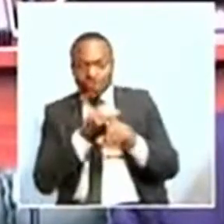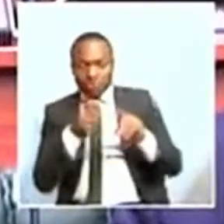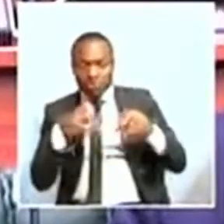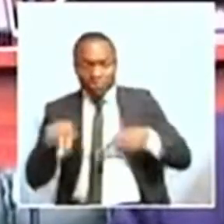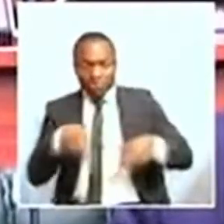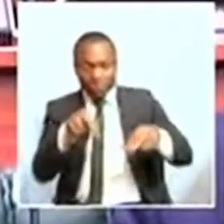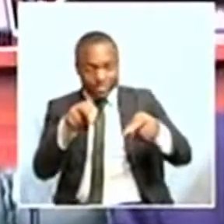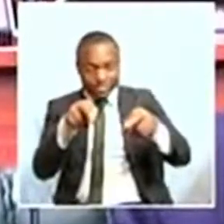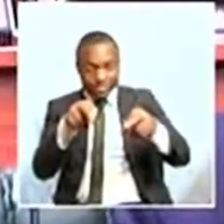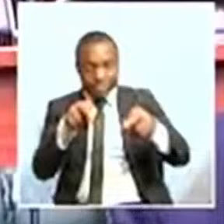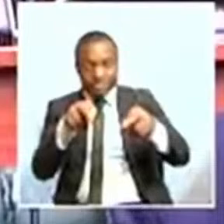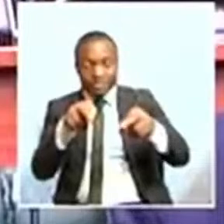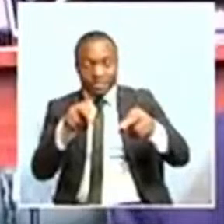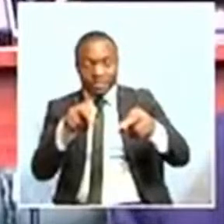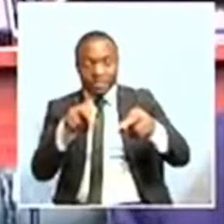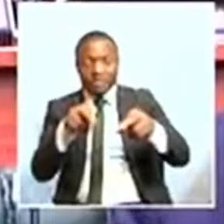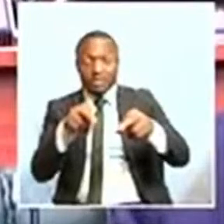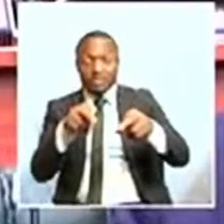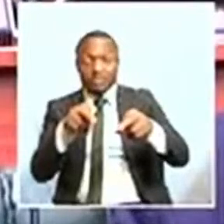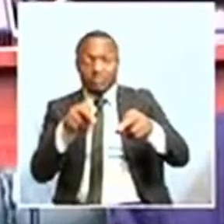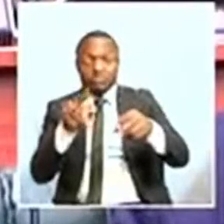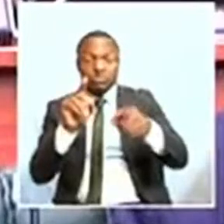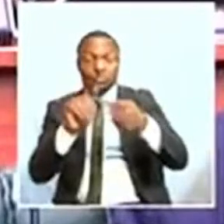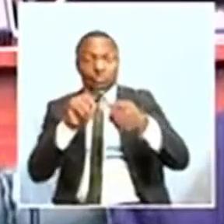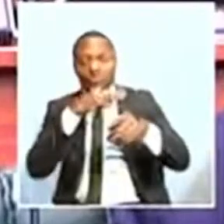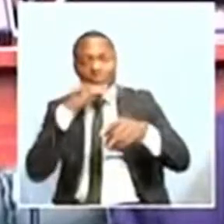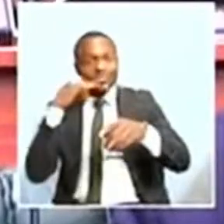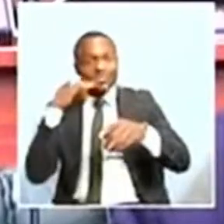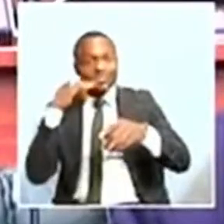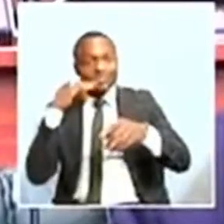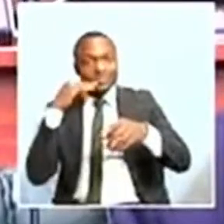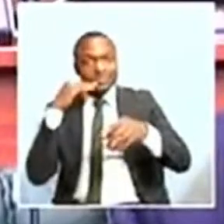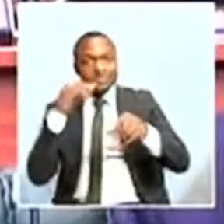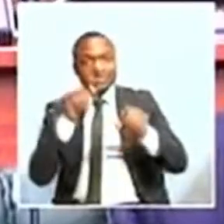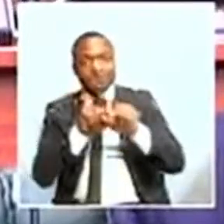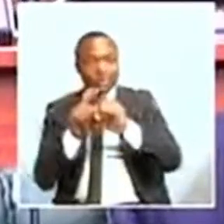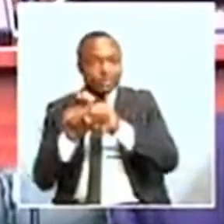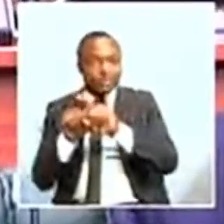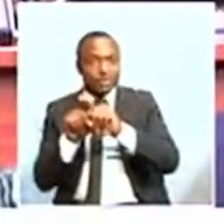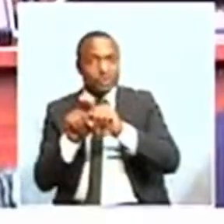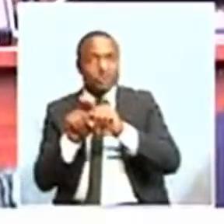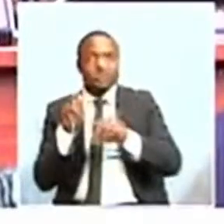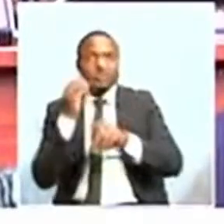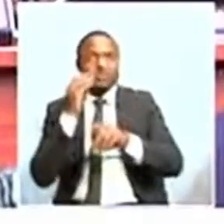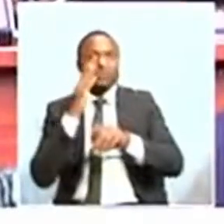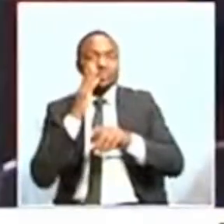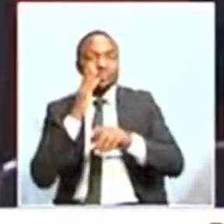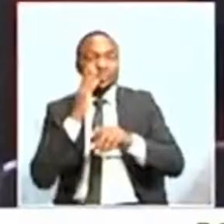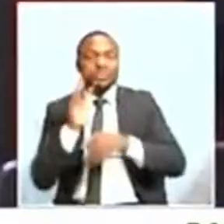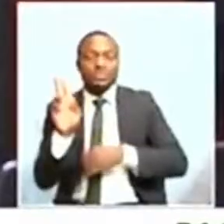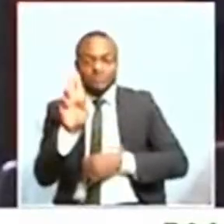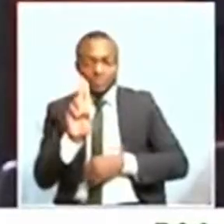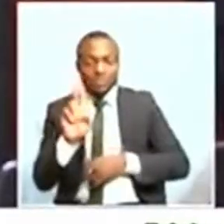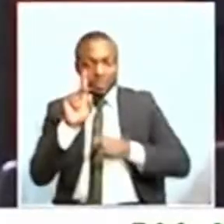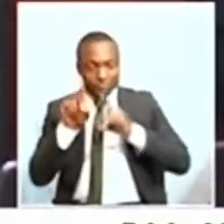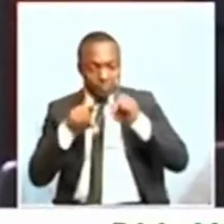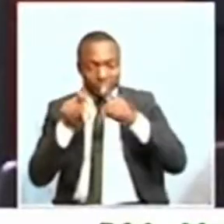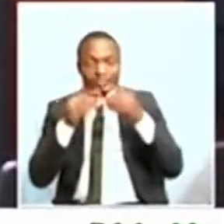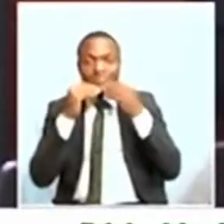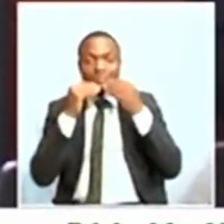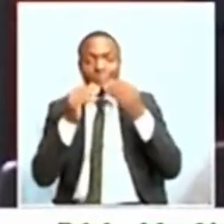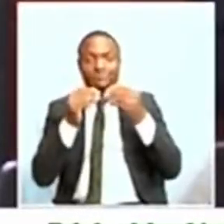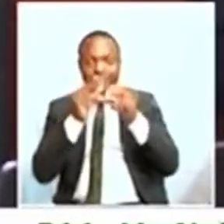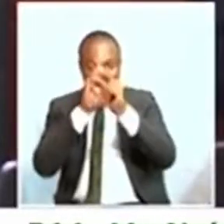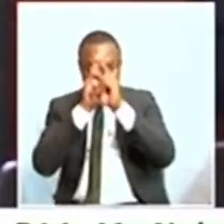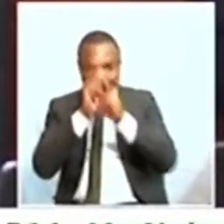reservoirs to the fields, and as well as for domestic supply for our people. Madam Speaker, I thank you. Thank you. The